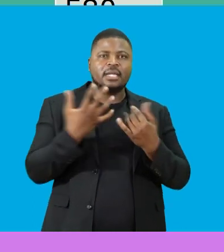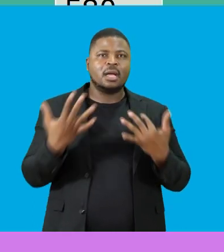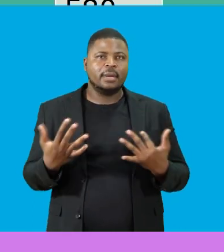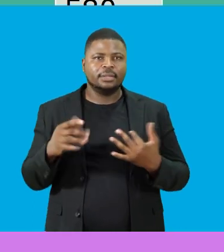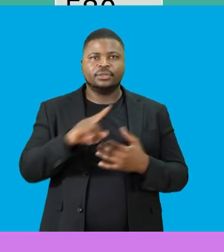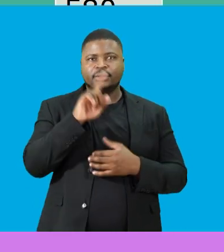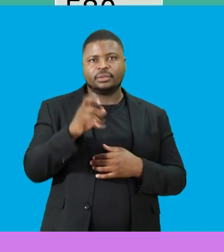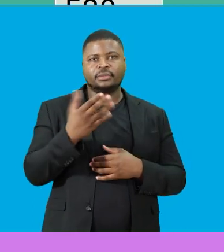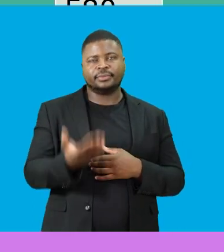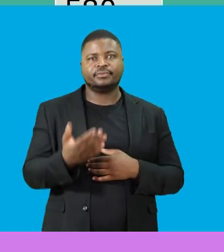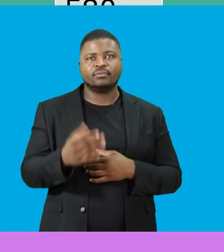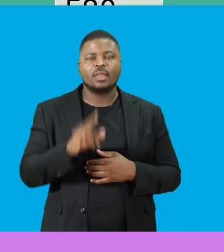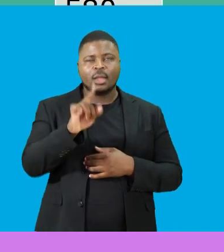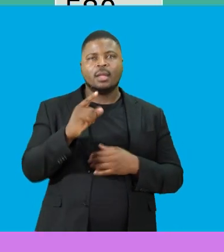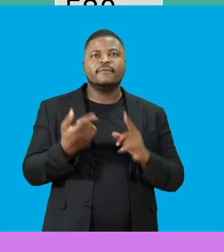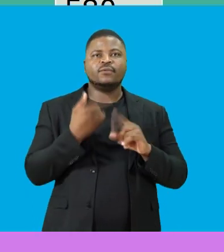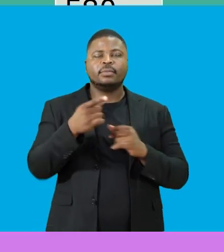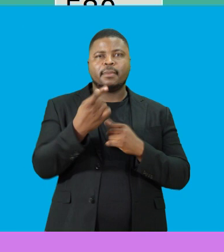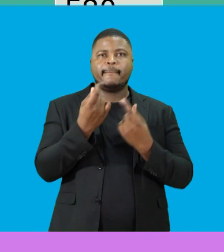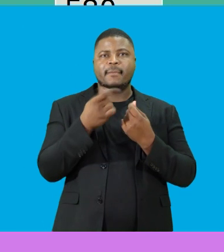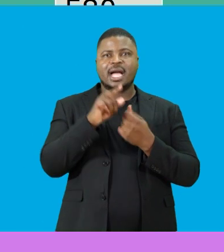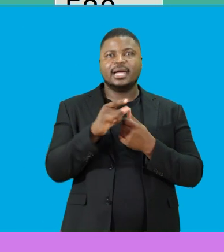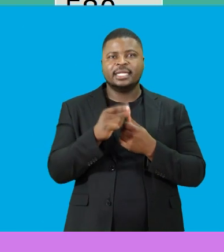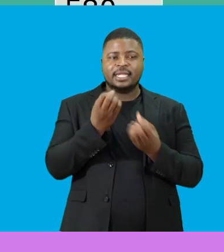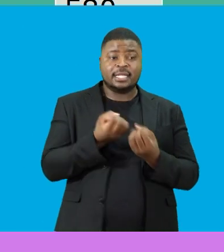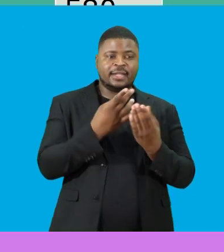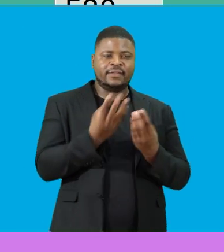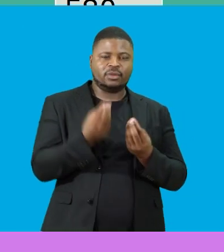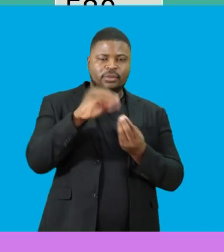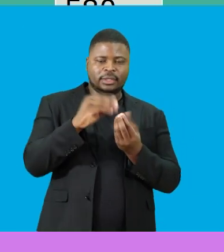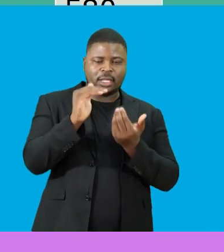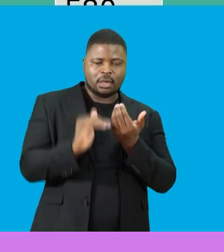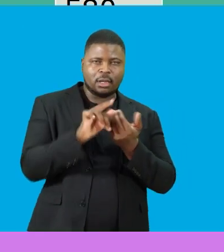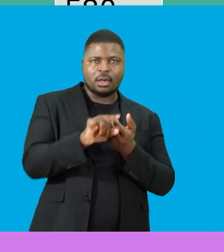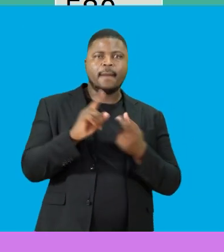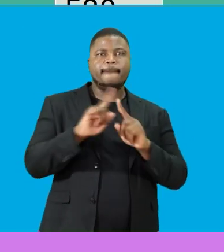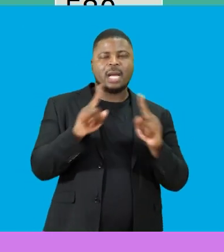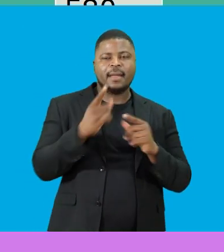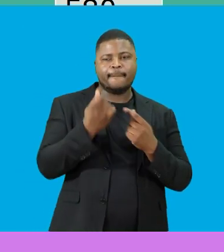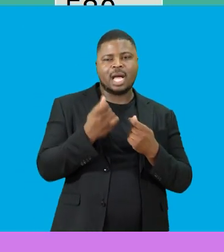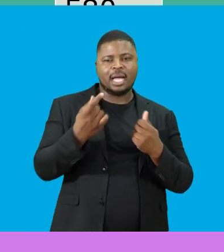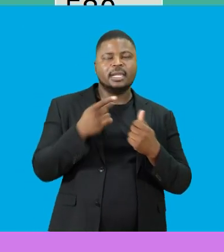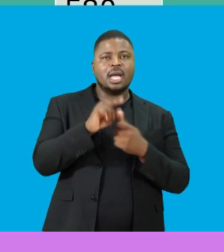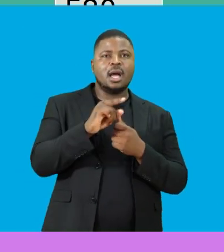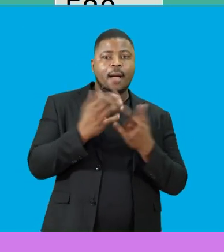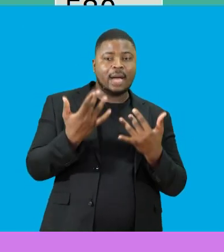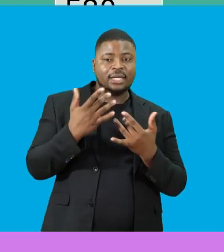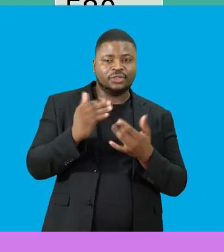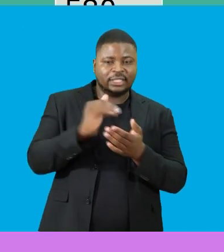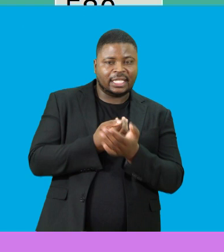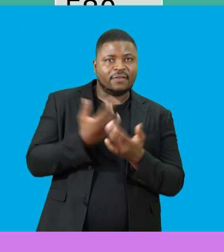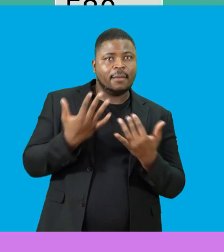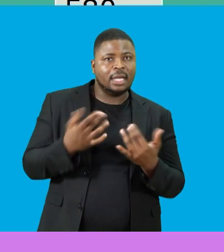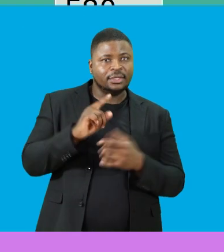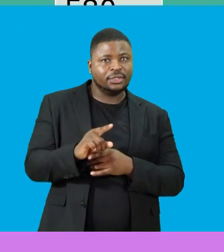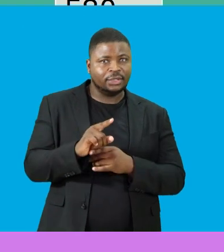by taking the package deal? So we want to know from the discount given, how much did he save? So we have to subtract the total cost from the